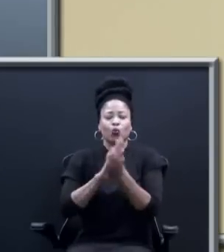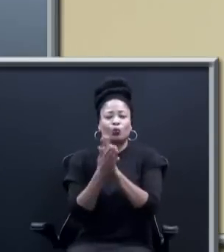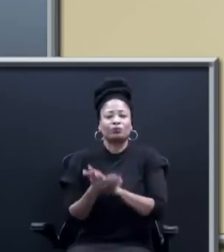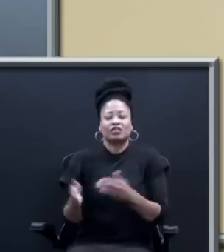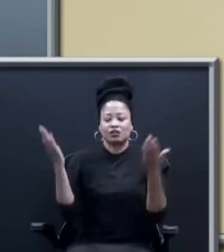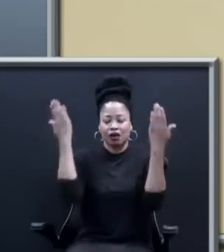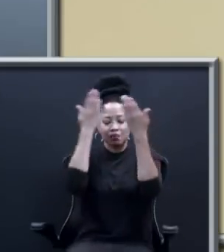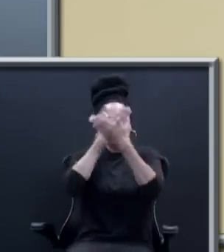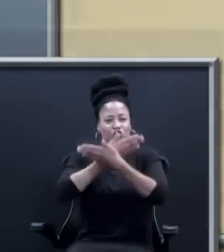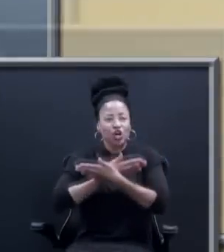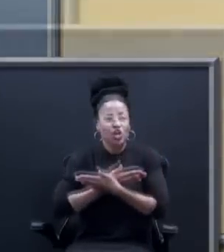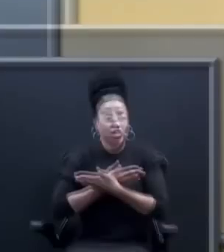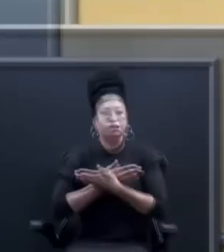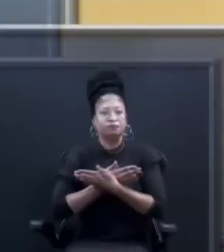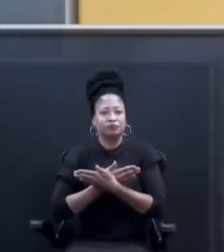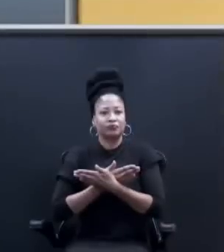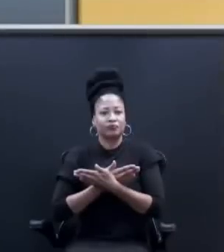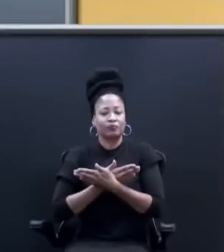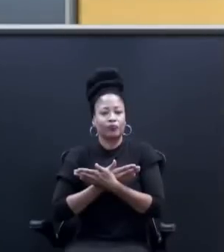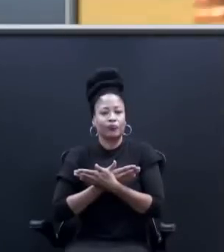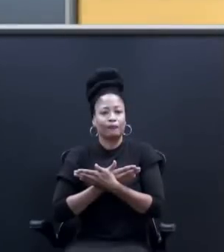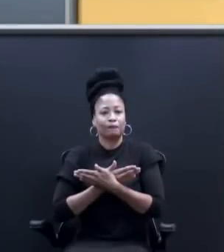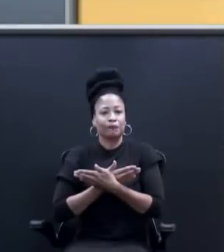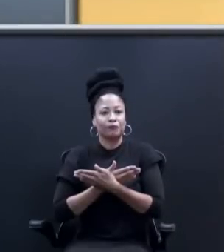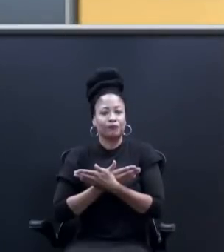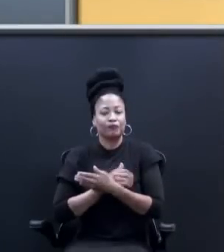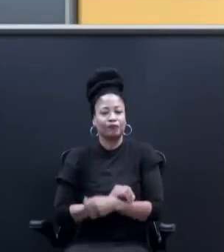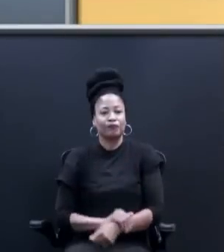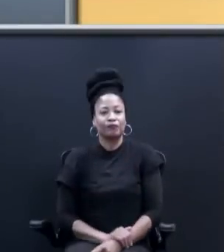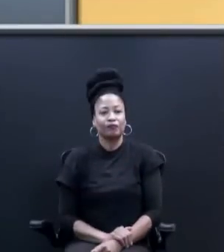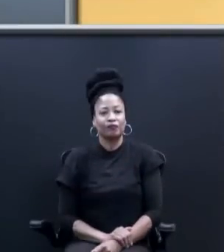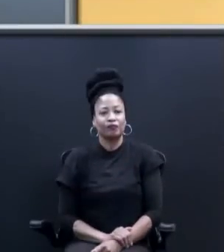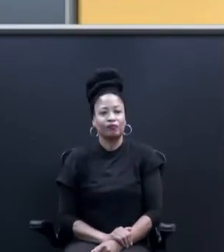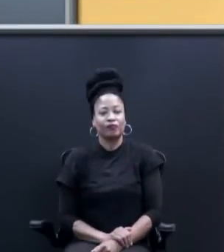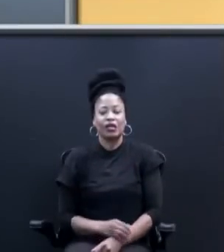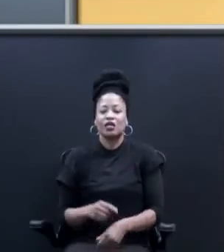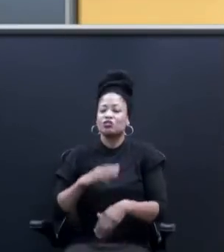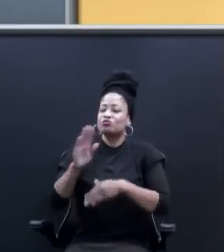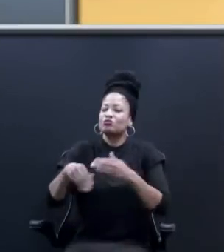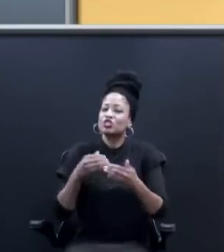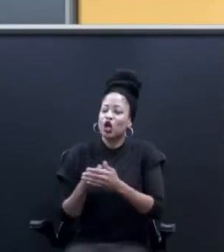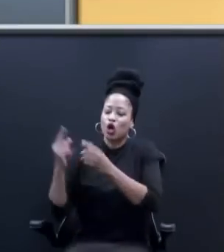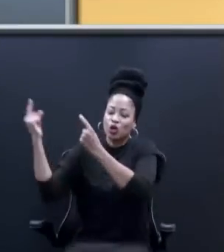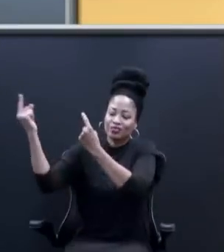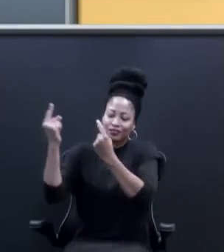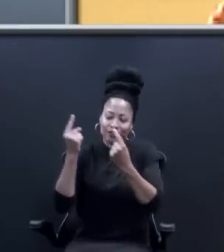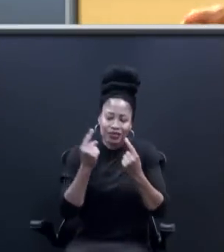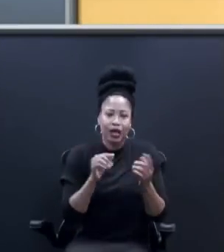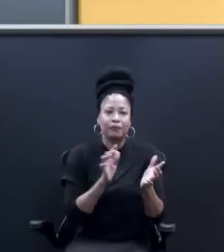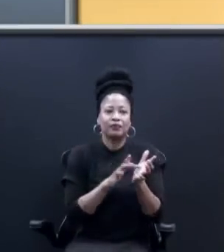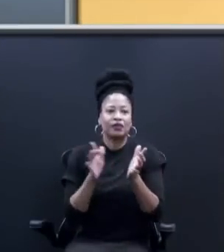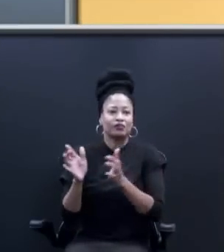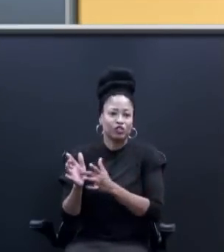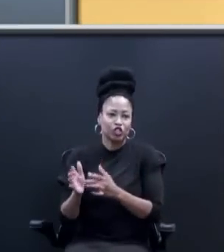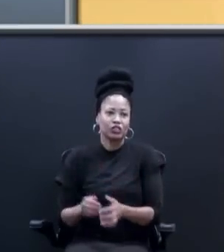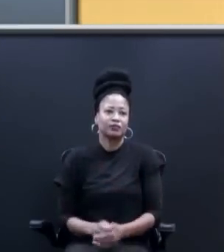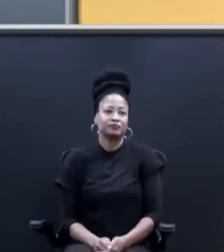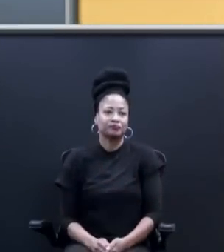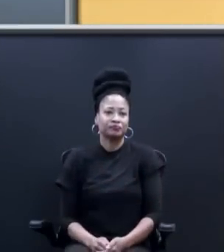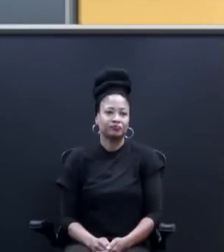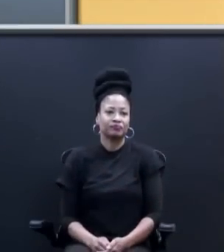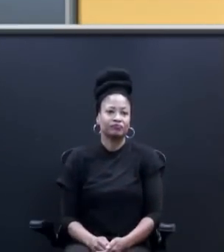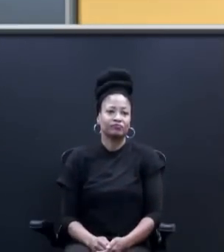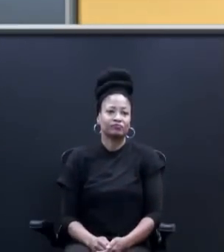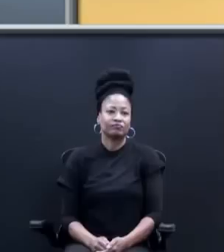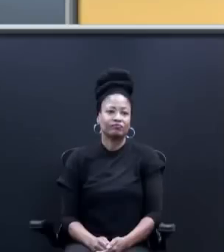Lord comes. So he took that on down to the coming of Jesus, sisters and brothers. And it's going to extend you clean until